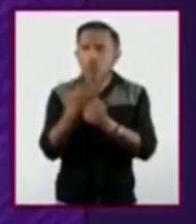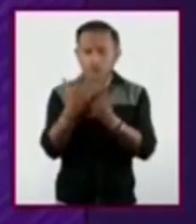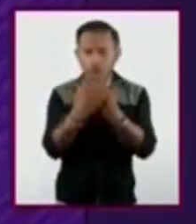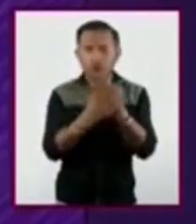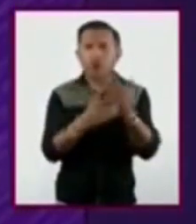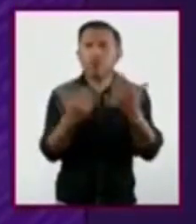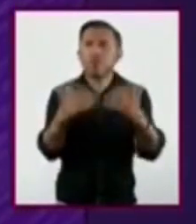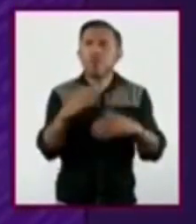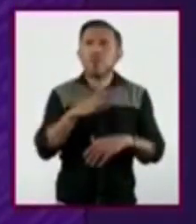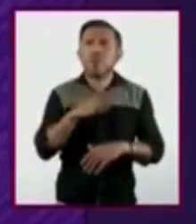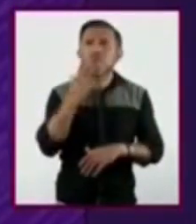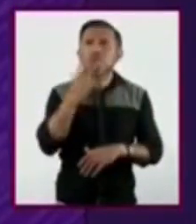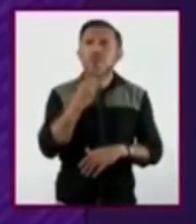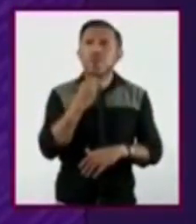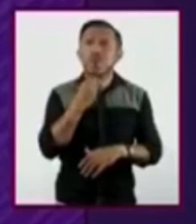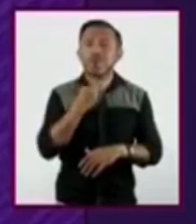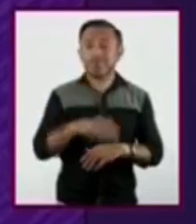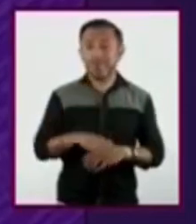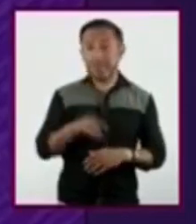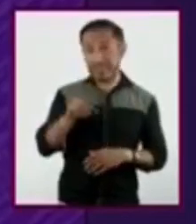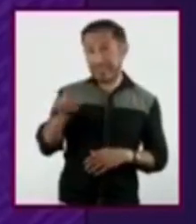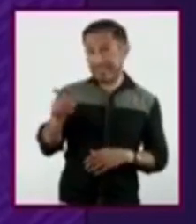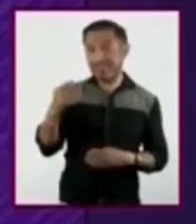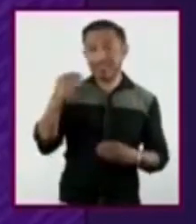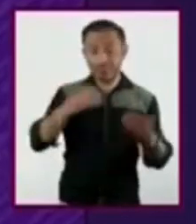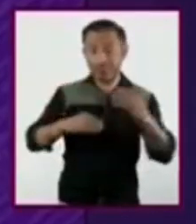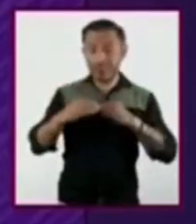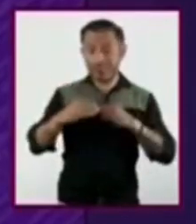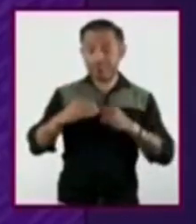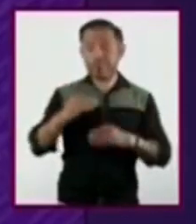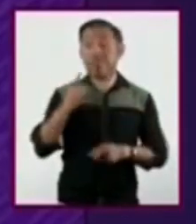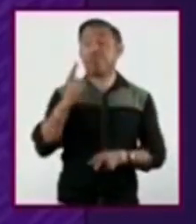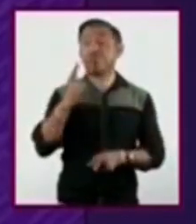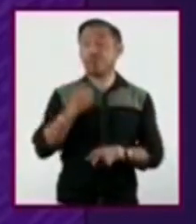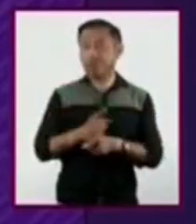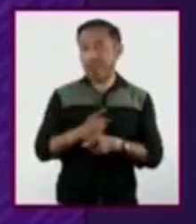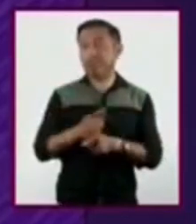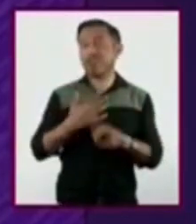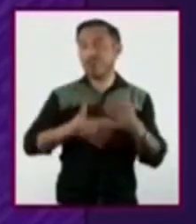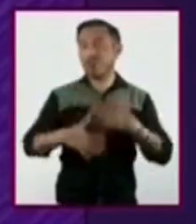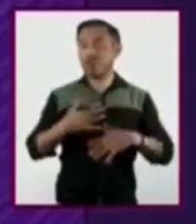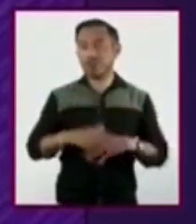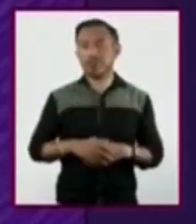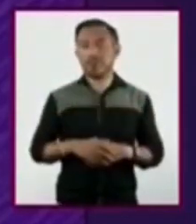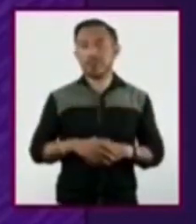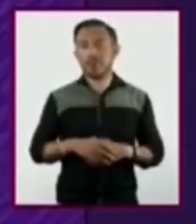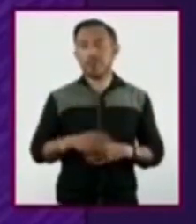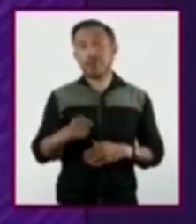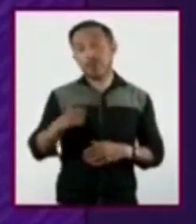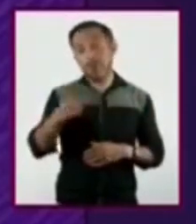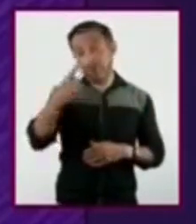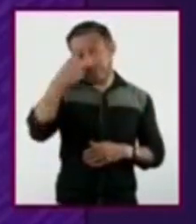is wearing the right clothes, la ropa adecuada, for a party.